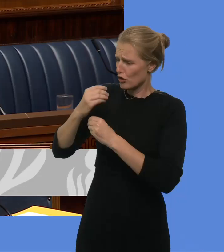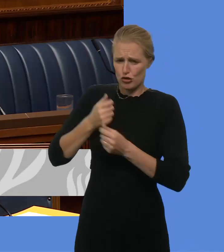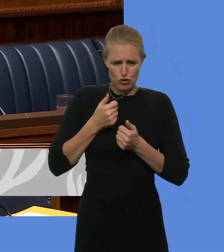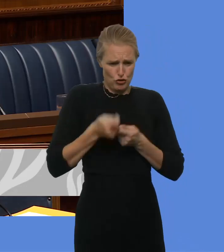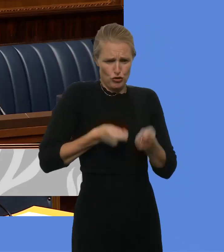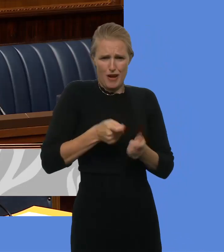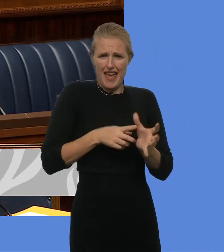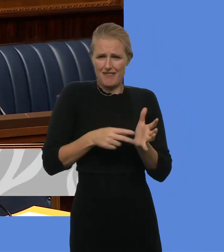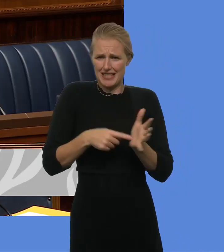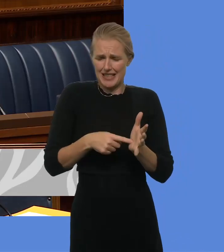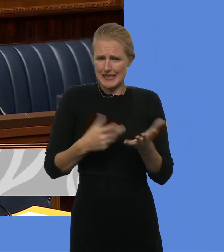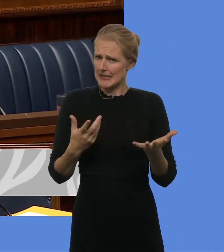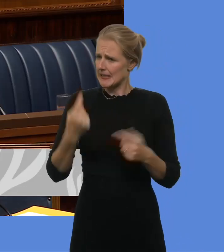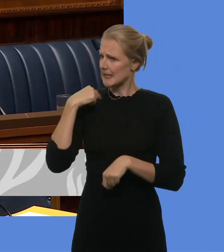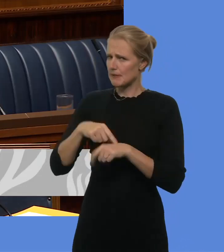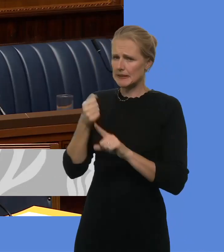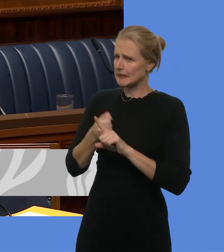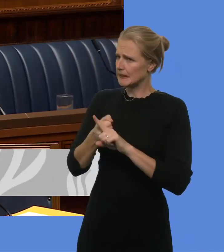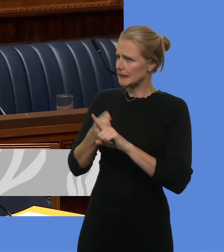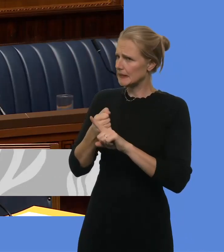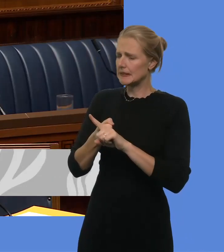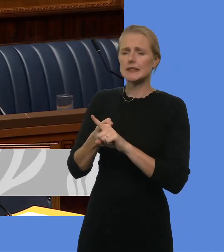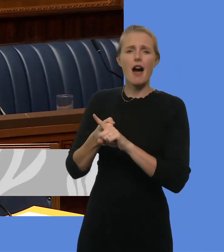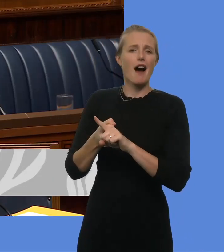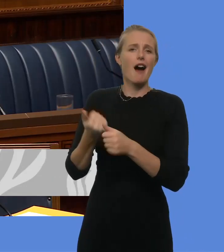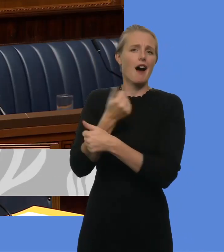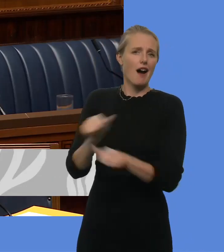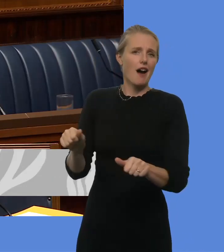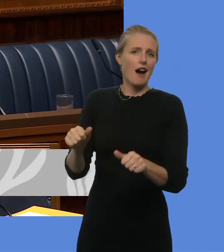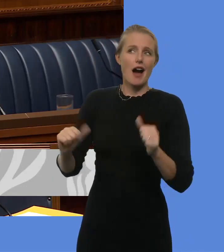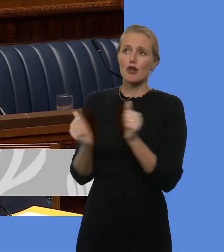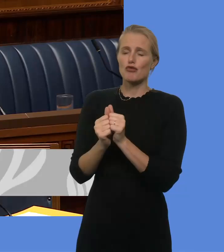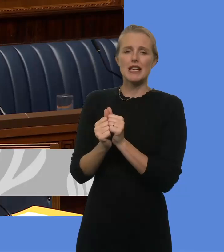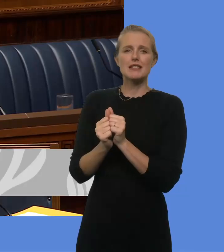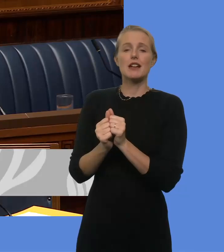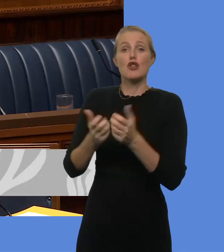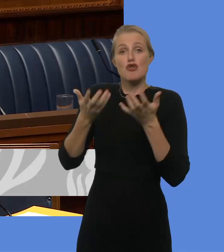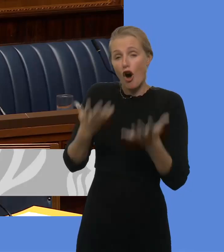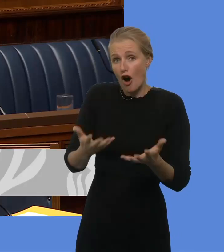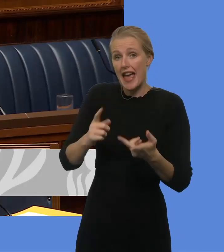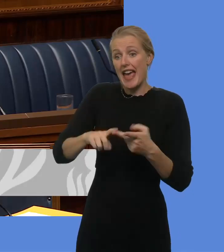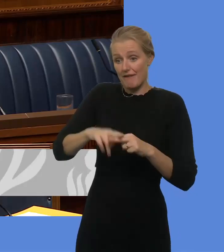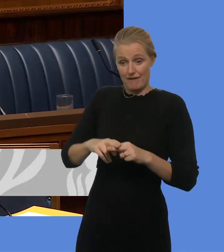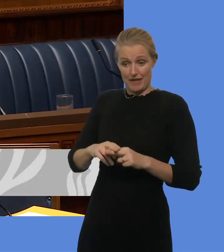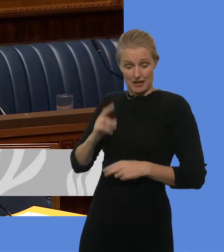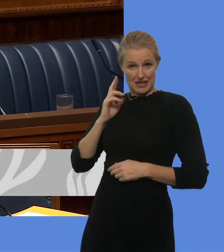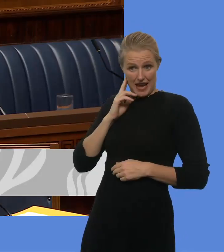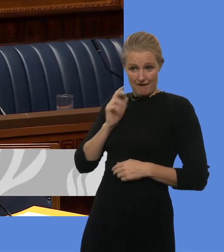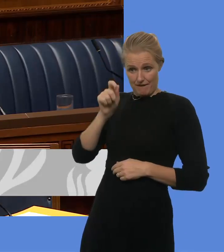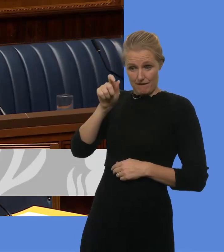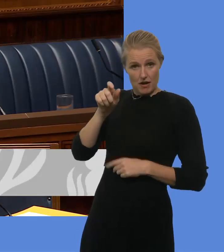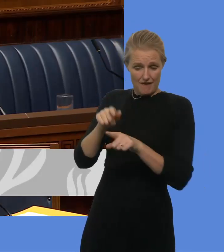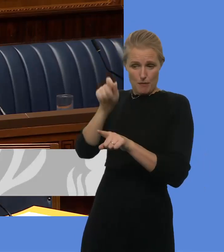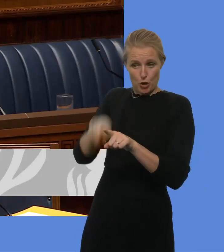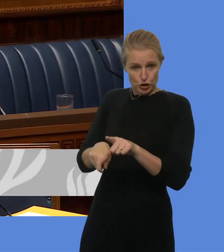thanks to the Minister of Education at that time, that the issue was resolved and specialist teacher training is now funded.